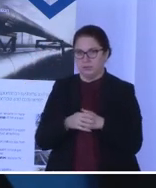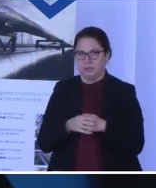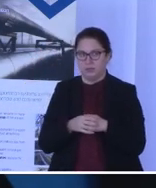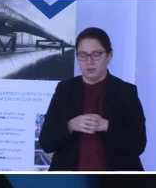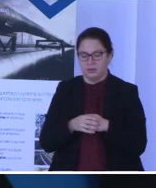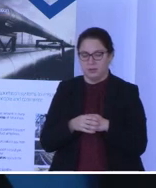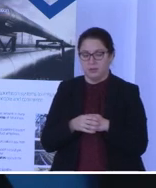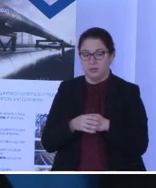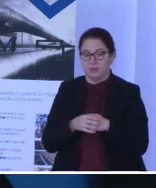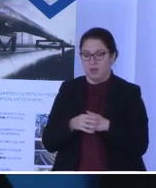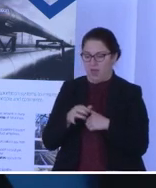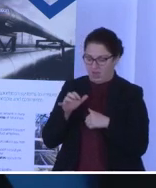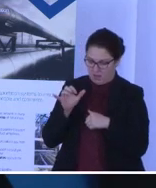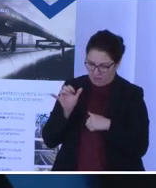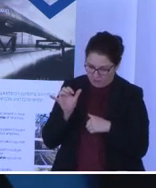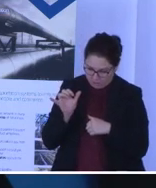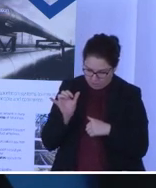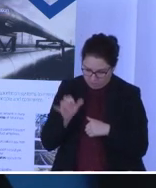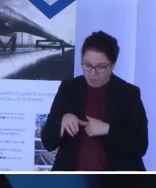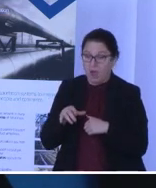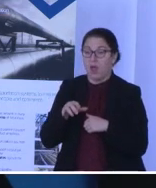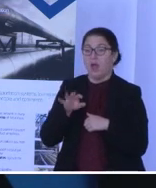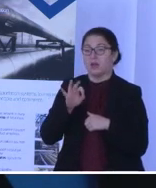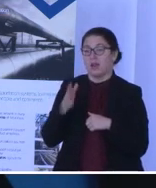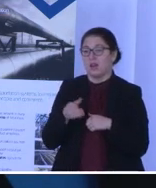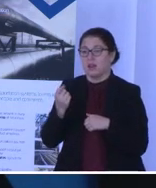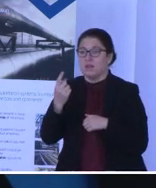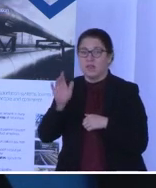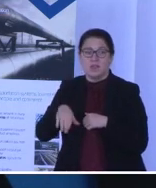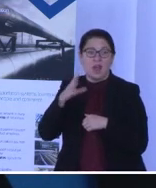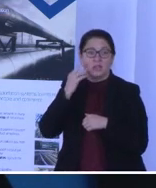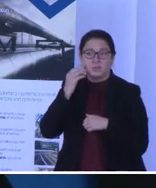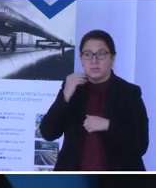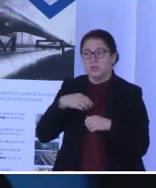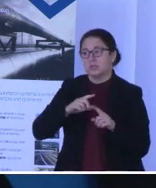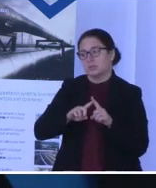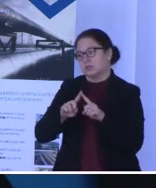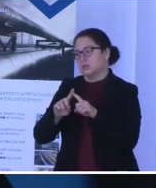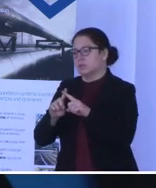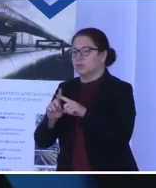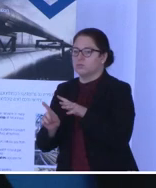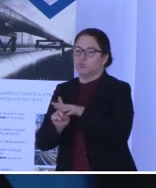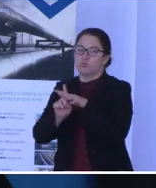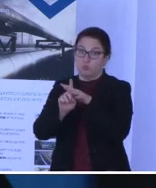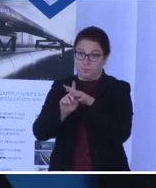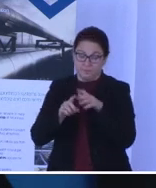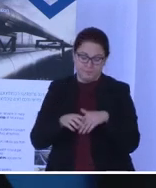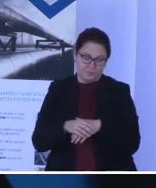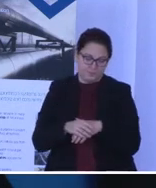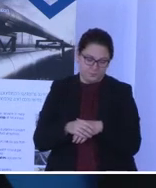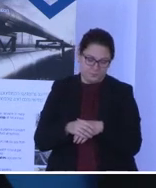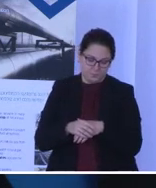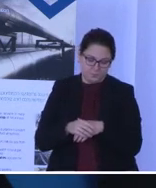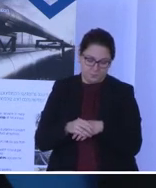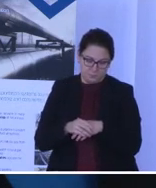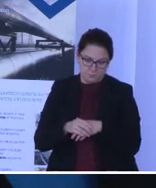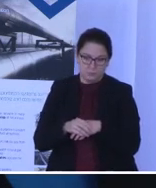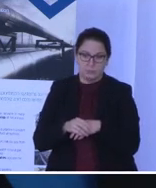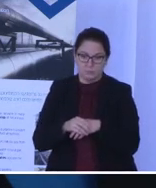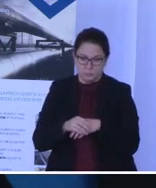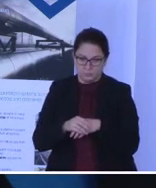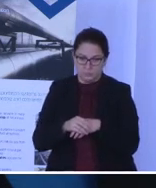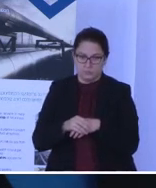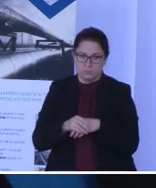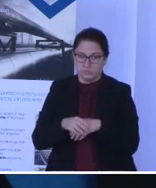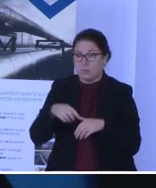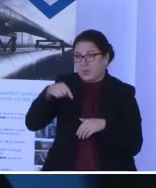Born out of that experience were a whole host of measures, but none more important than creating this agency and preventing